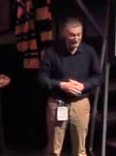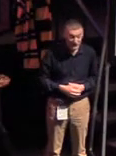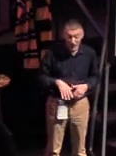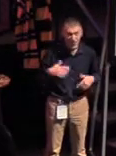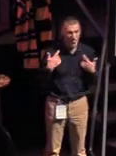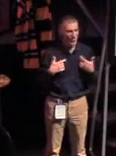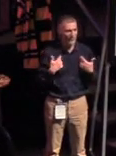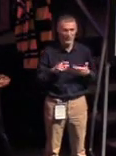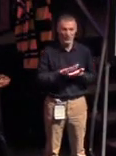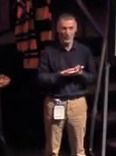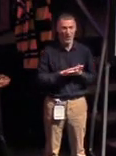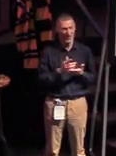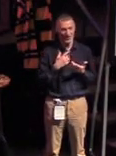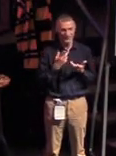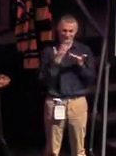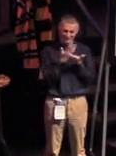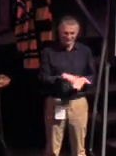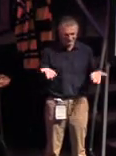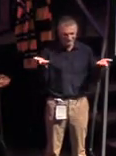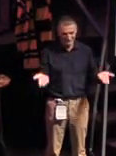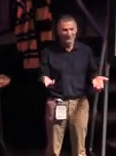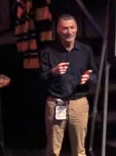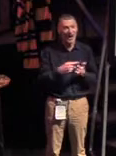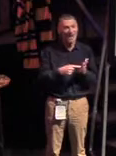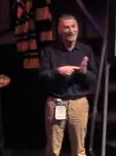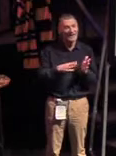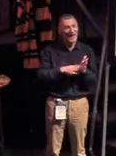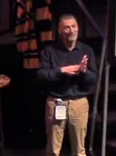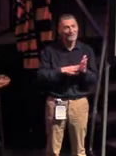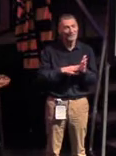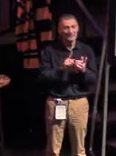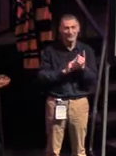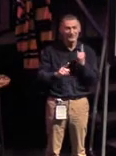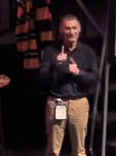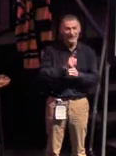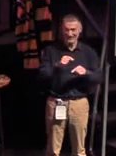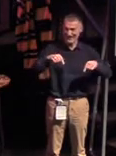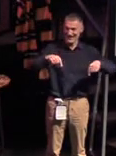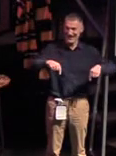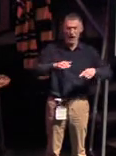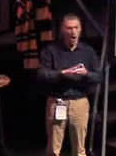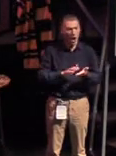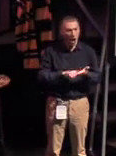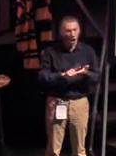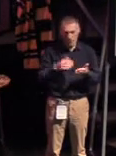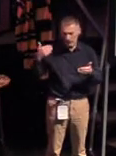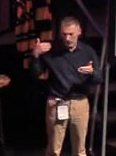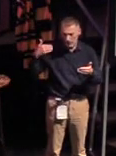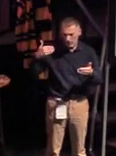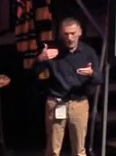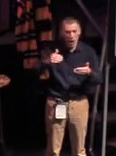to be hosting this IETM plenary meeting in a city which has seen in recent years a real upsurge in cultural